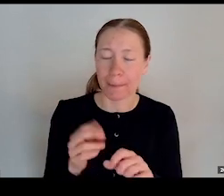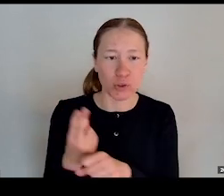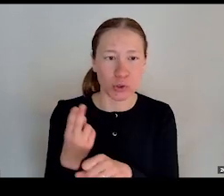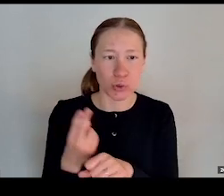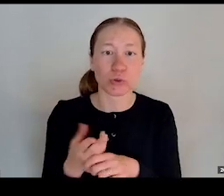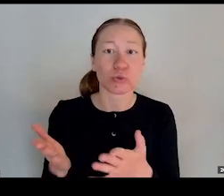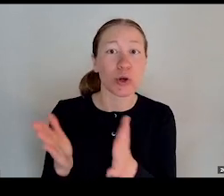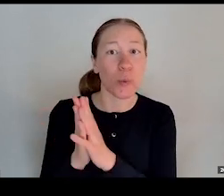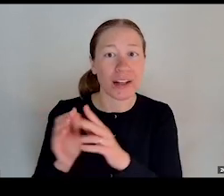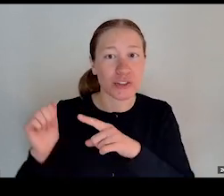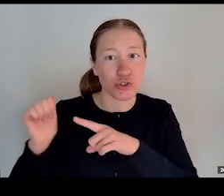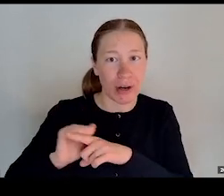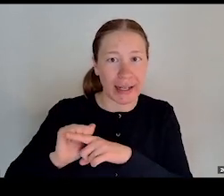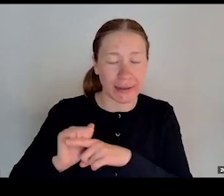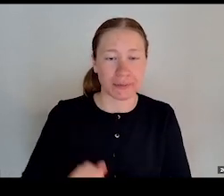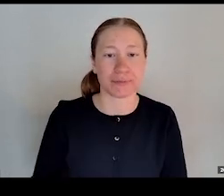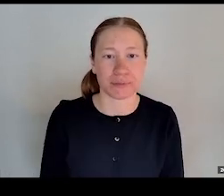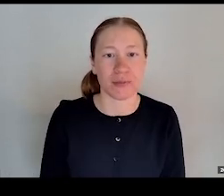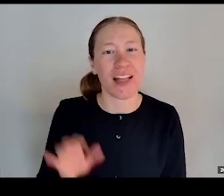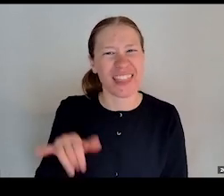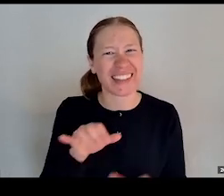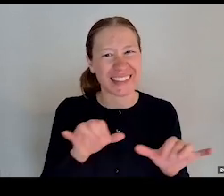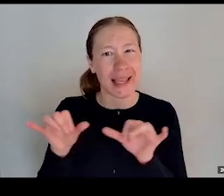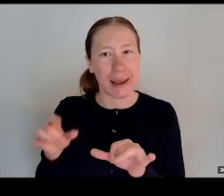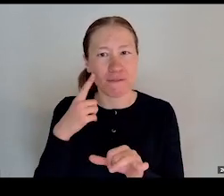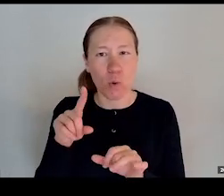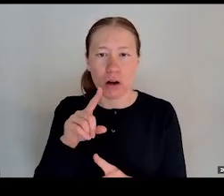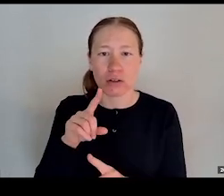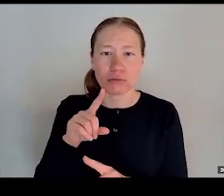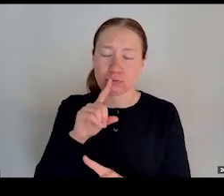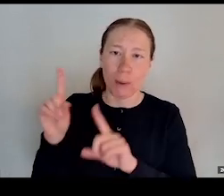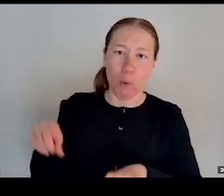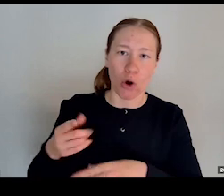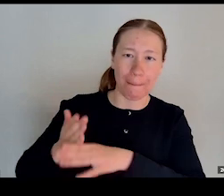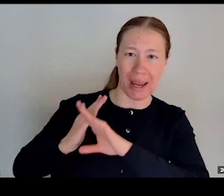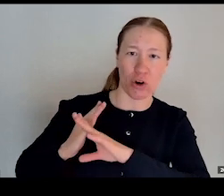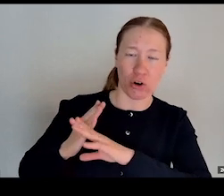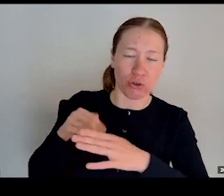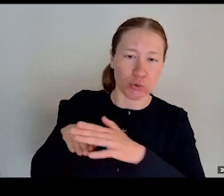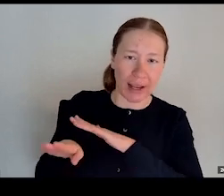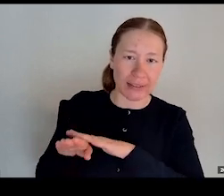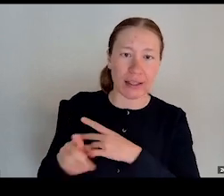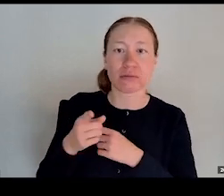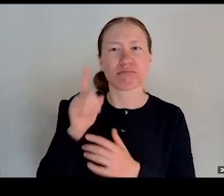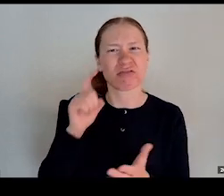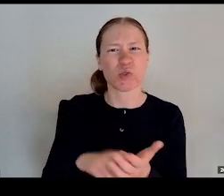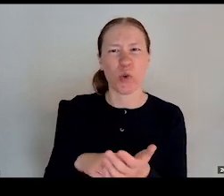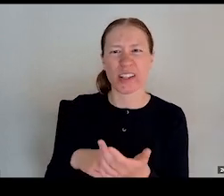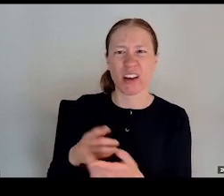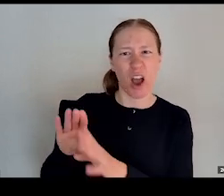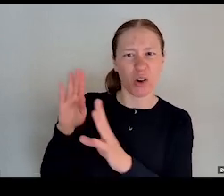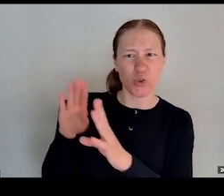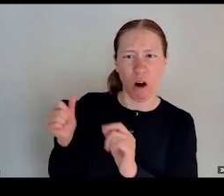training also uses the same form as the report a barrier to access. So if you come across an inoperable door opener